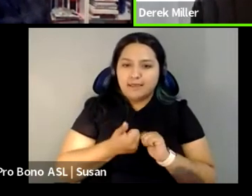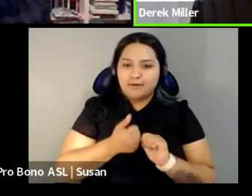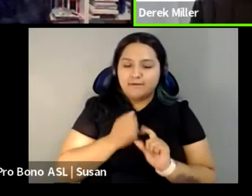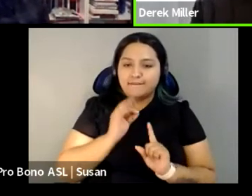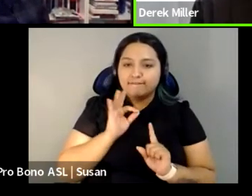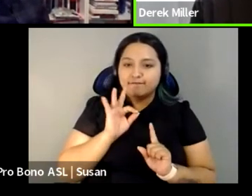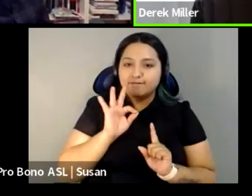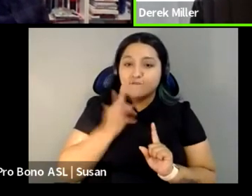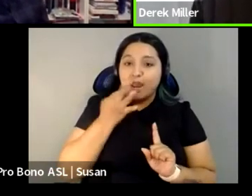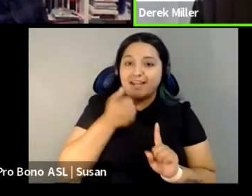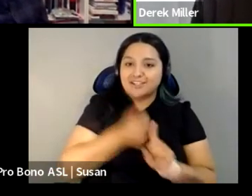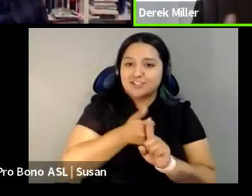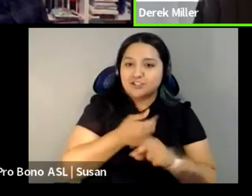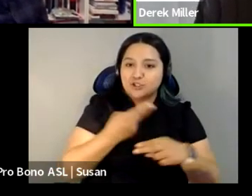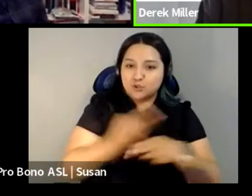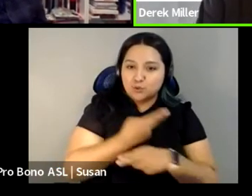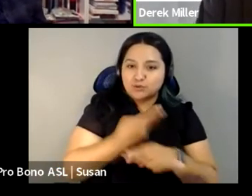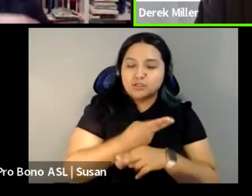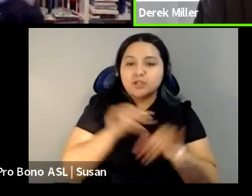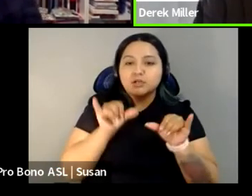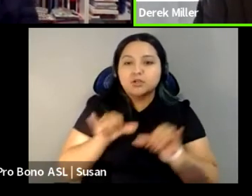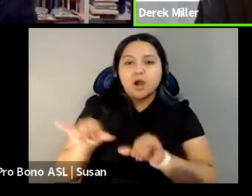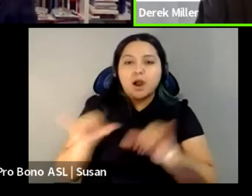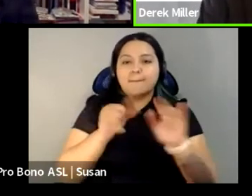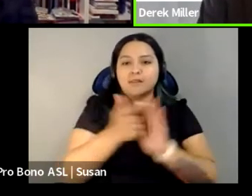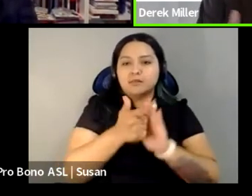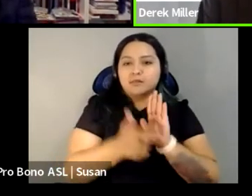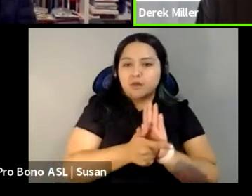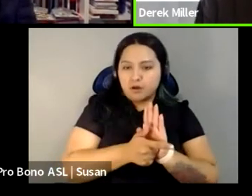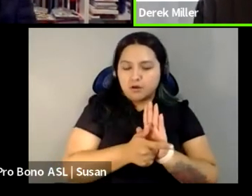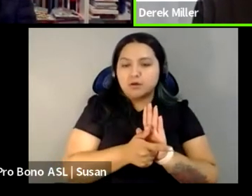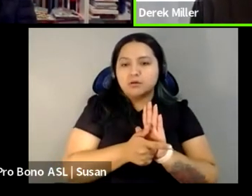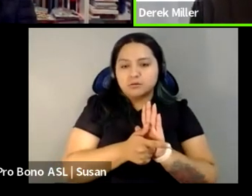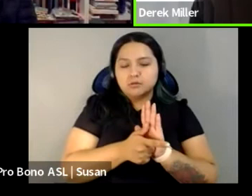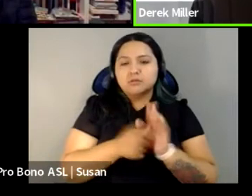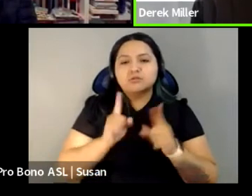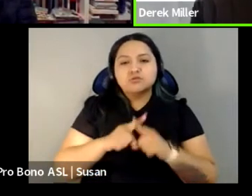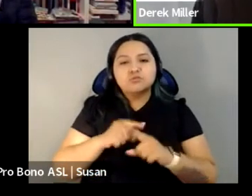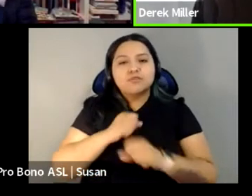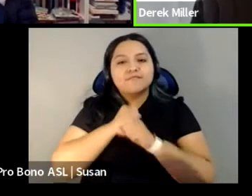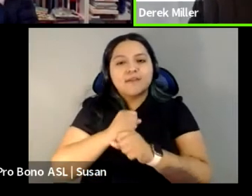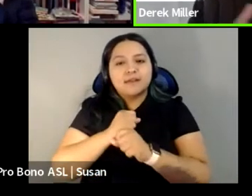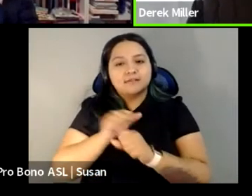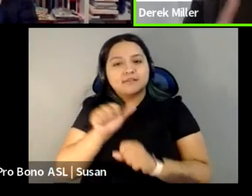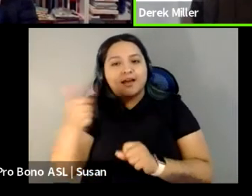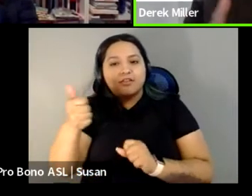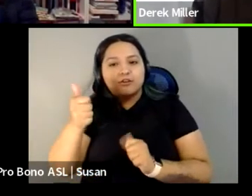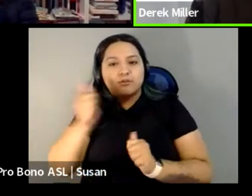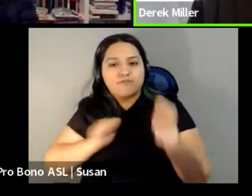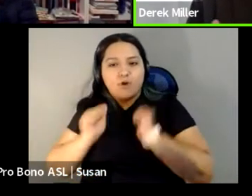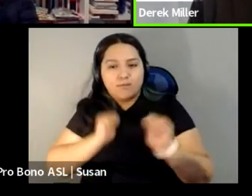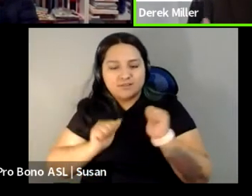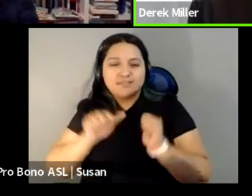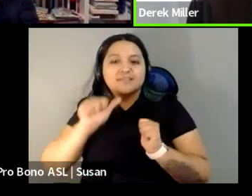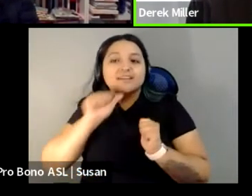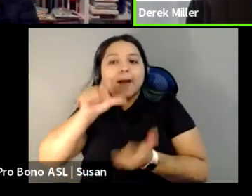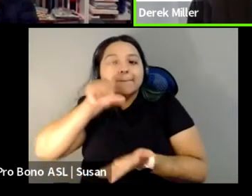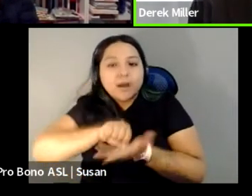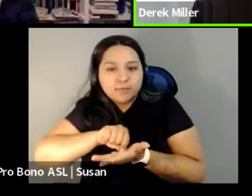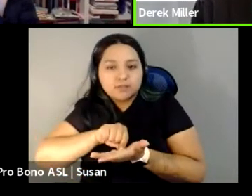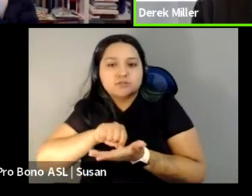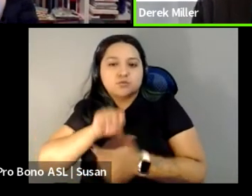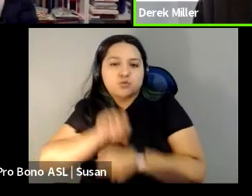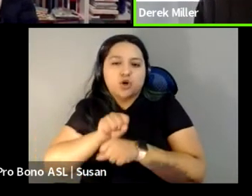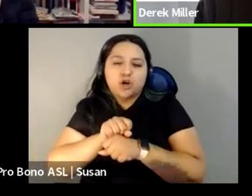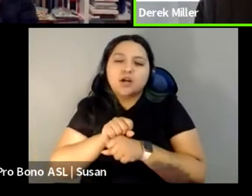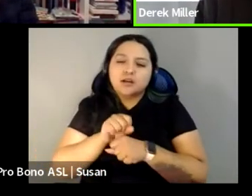copyright claims in state courts to protect their foreign origin works and prevent the performances of unpublished works, all of which have very ambiguous status